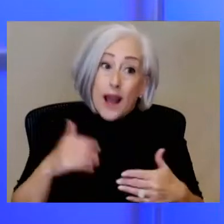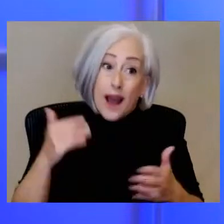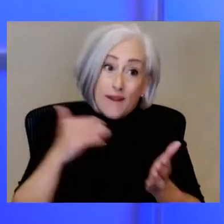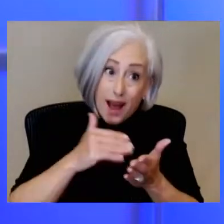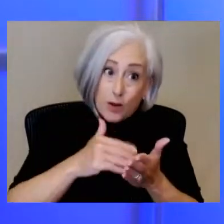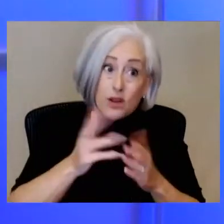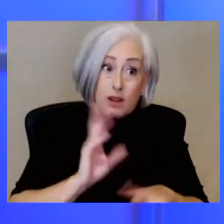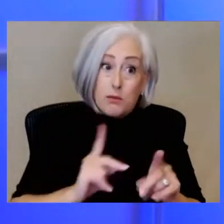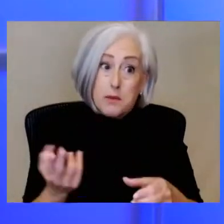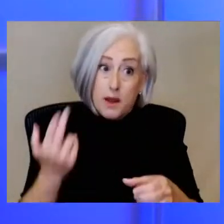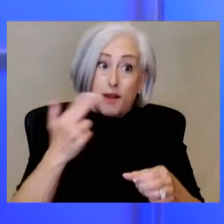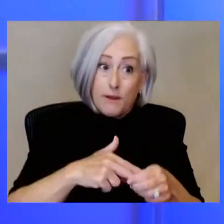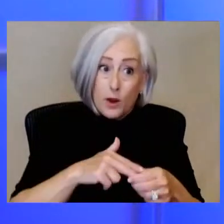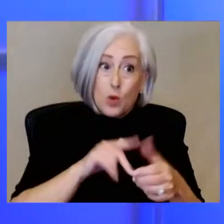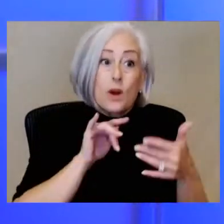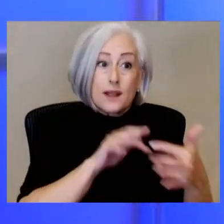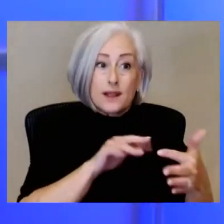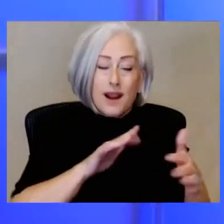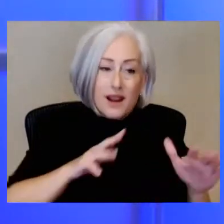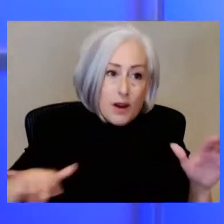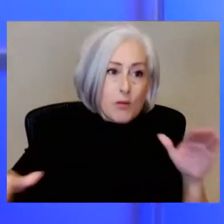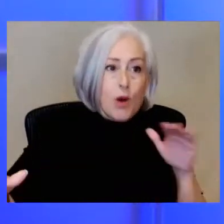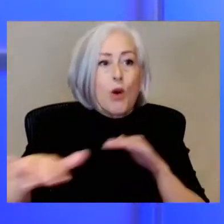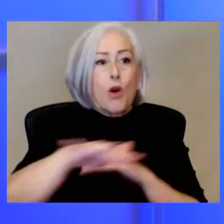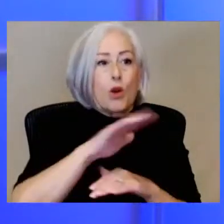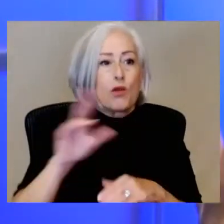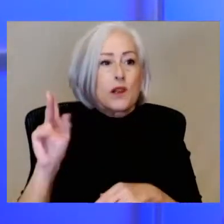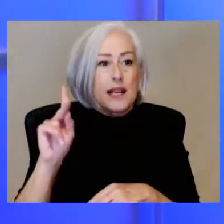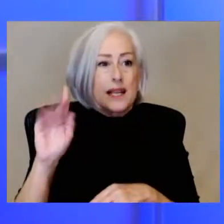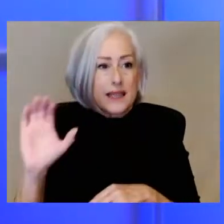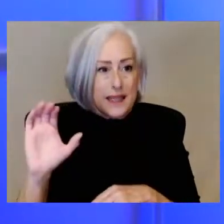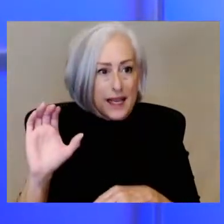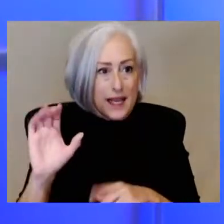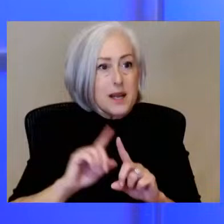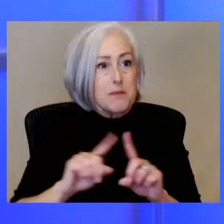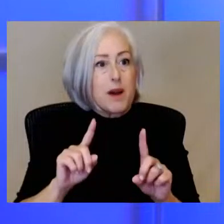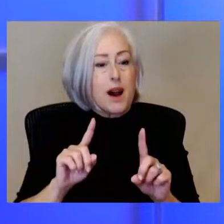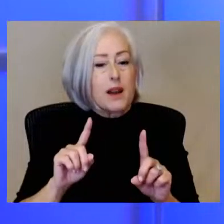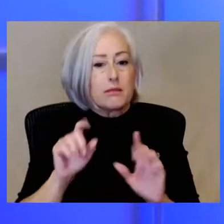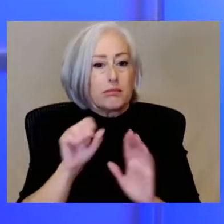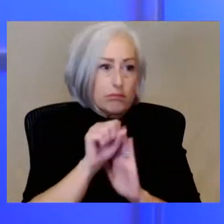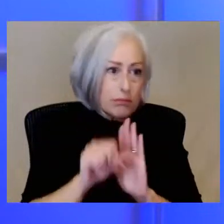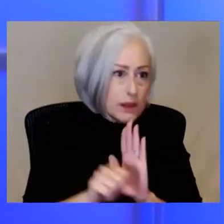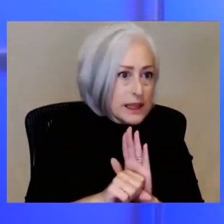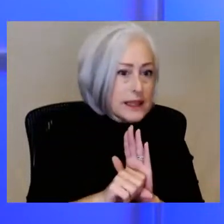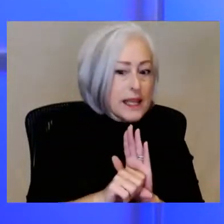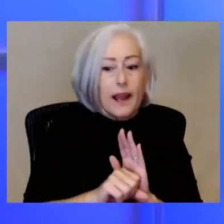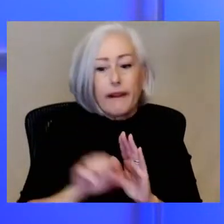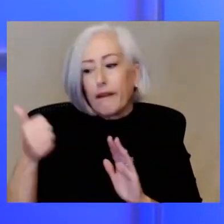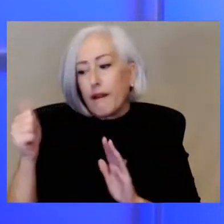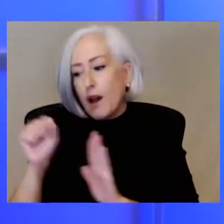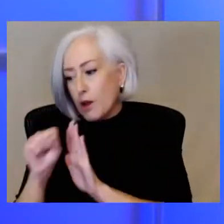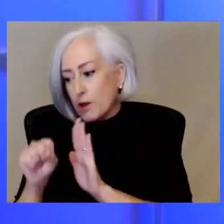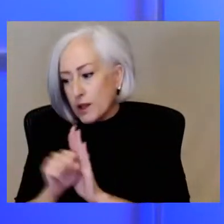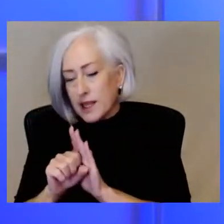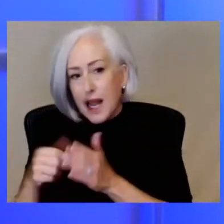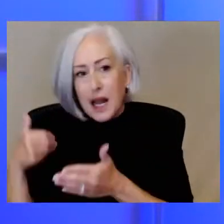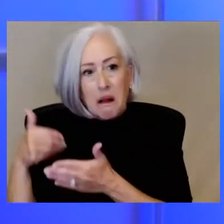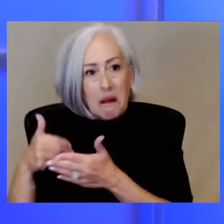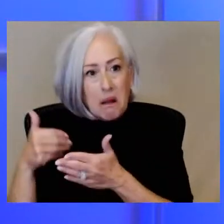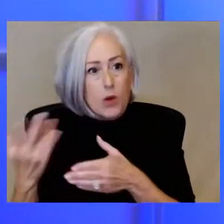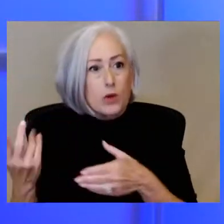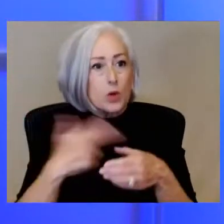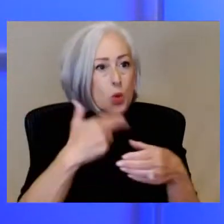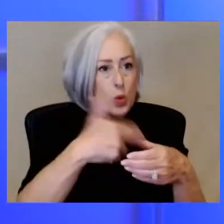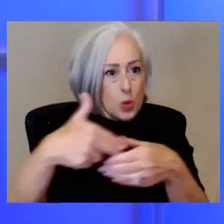studies, all from around the Kansas City region, but also across the state, from other states around us. And we just have